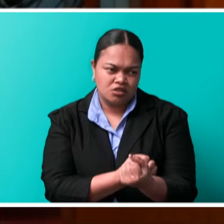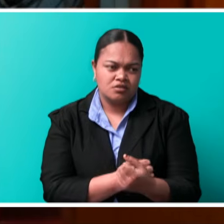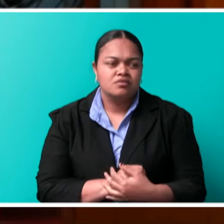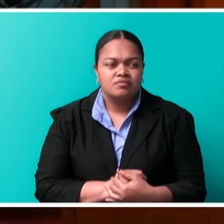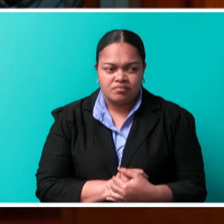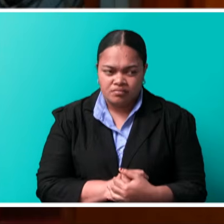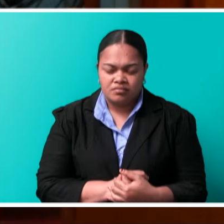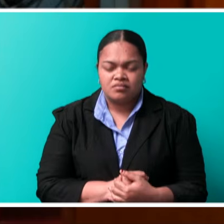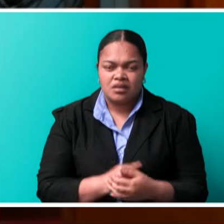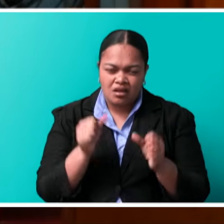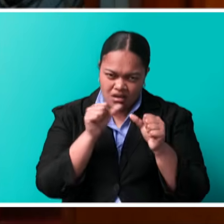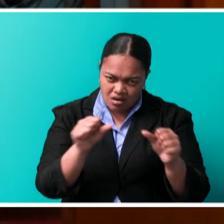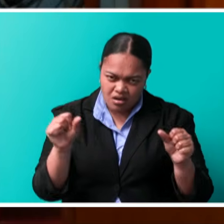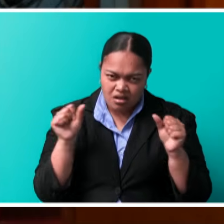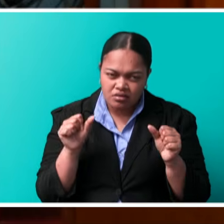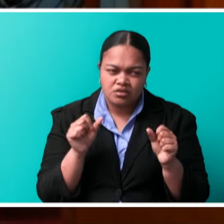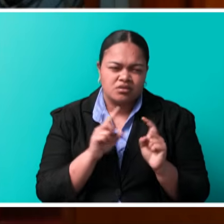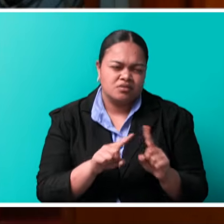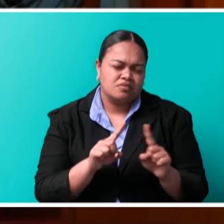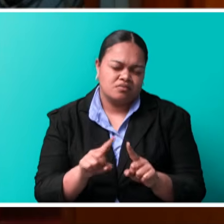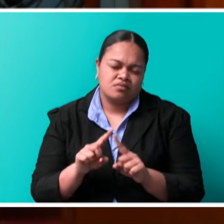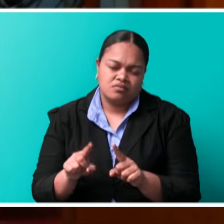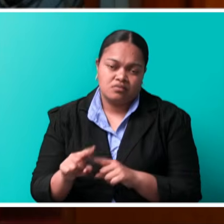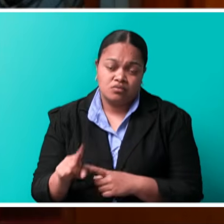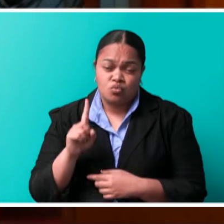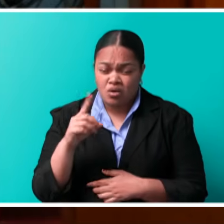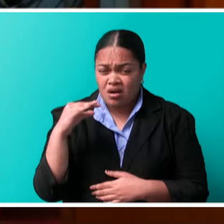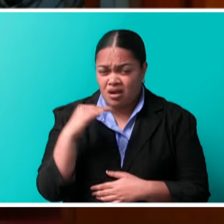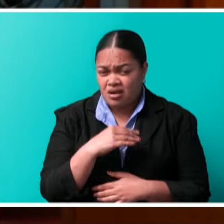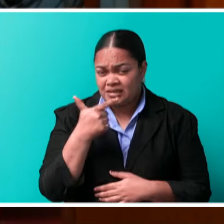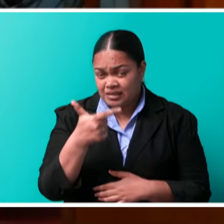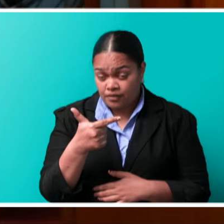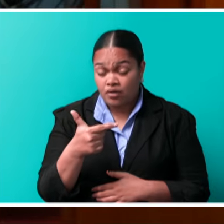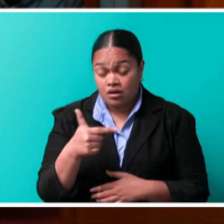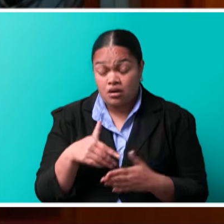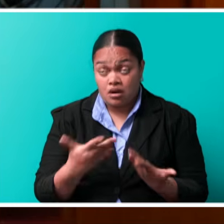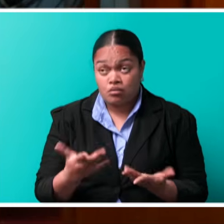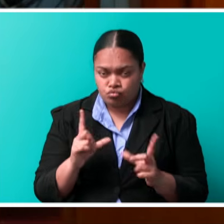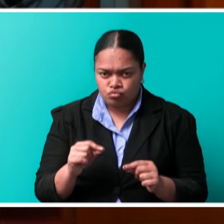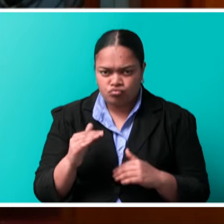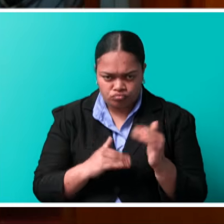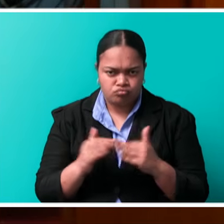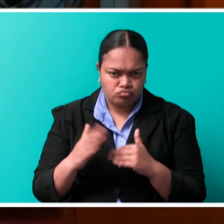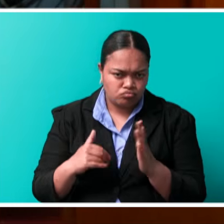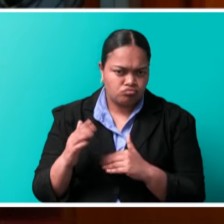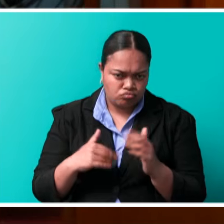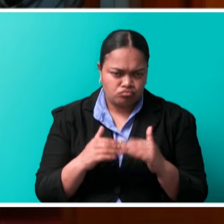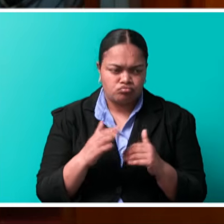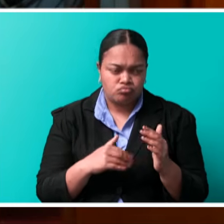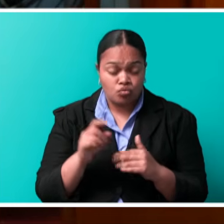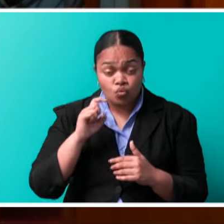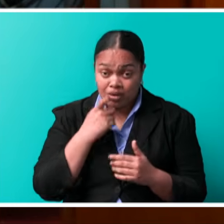agriculture, and manufacturing. Of those, 107 are under construction and expected to become